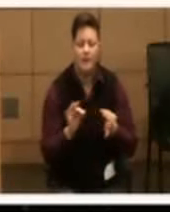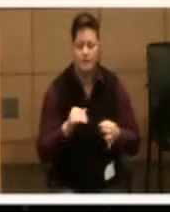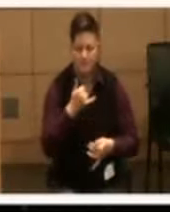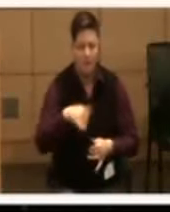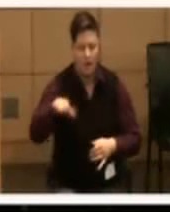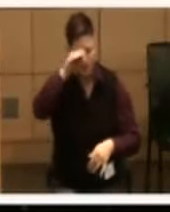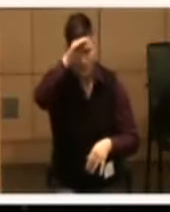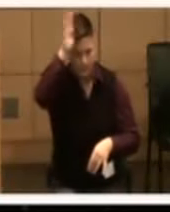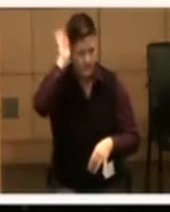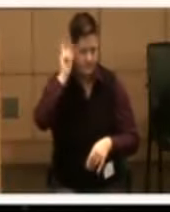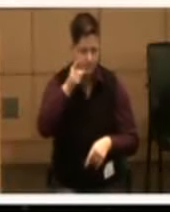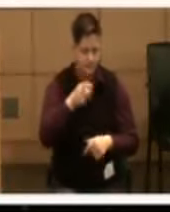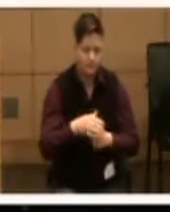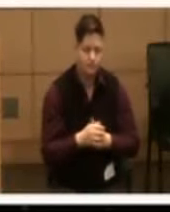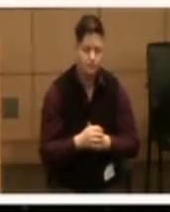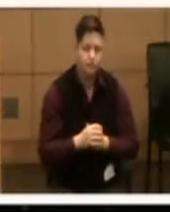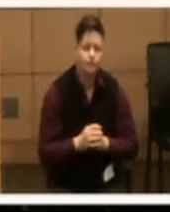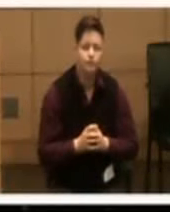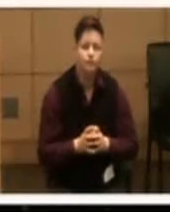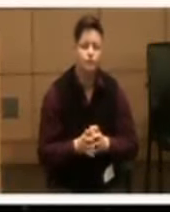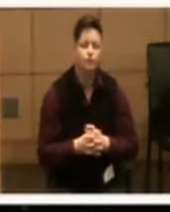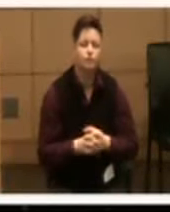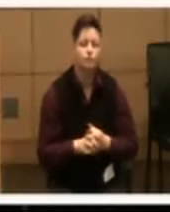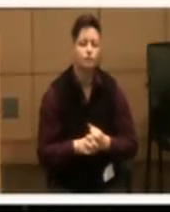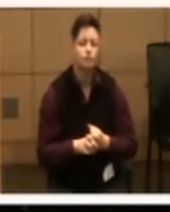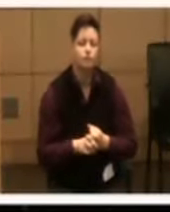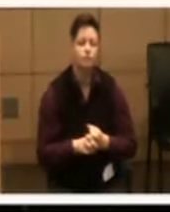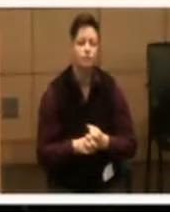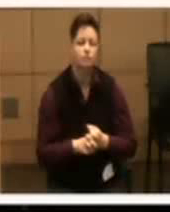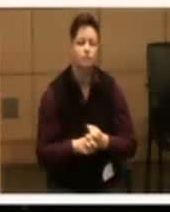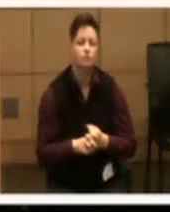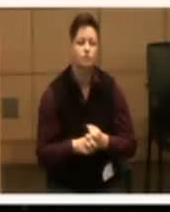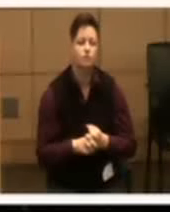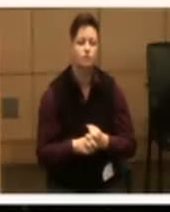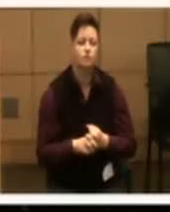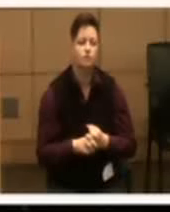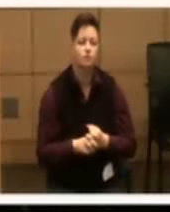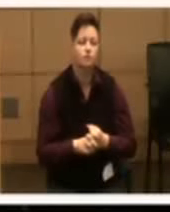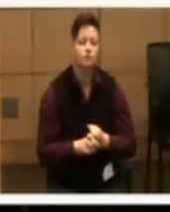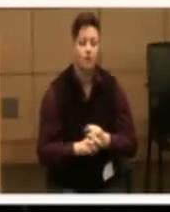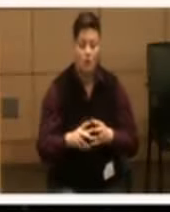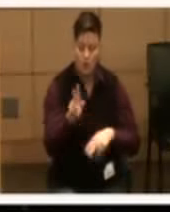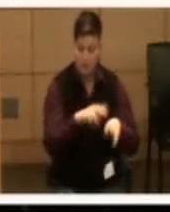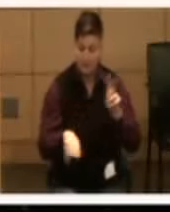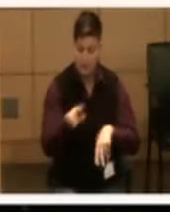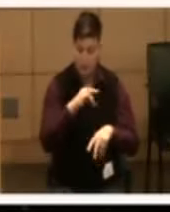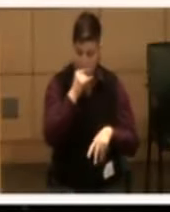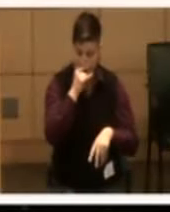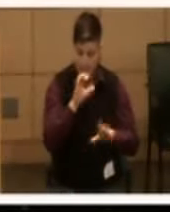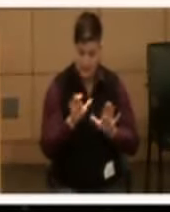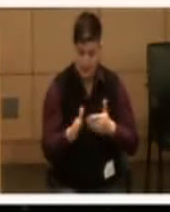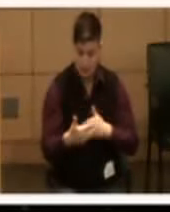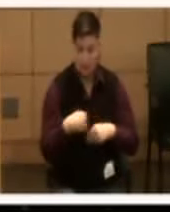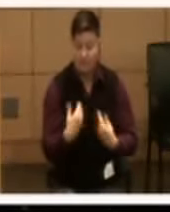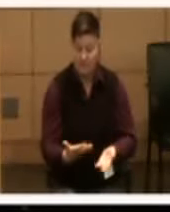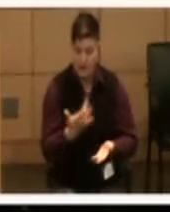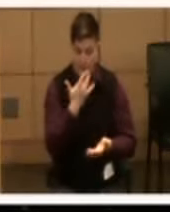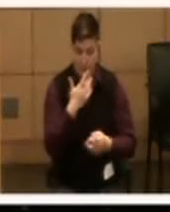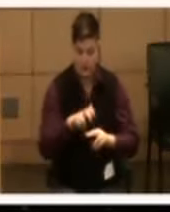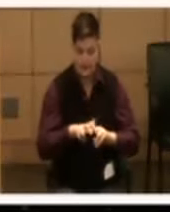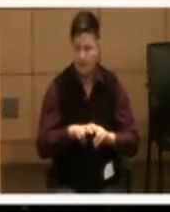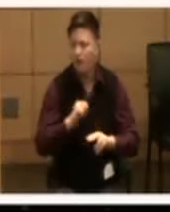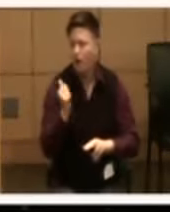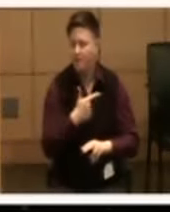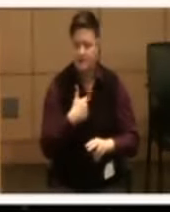that occurs to me, too, when we observe kids in the classroom and we provide preferential seating. Preferential seating, as I think all of us can agree, is